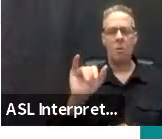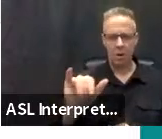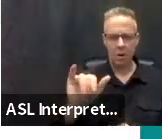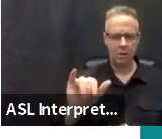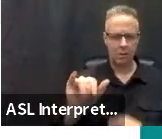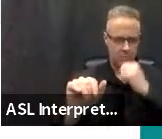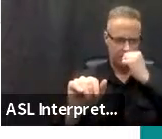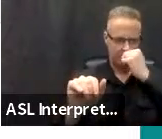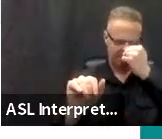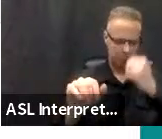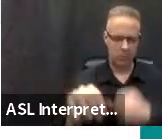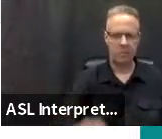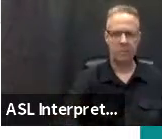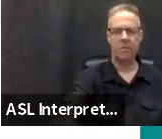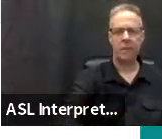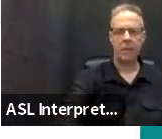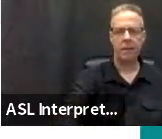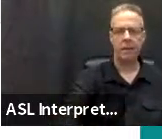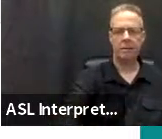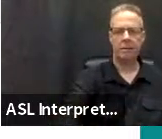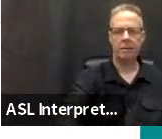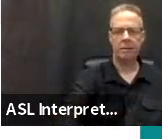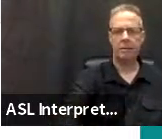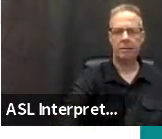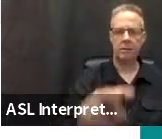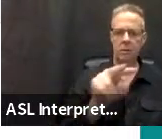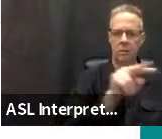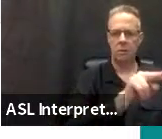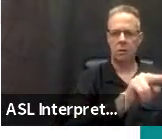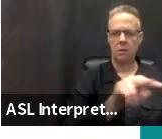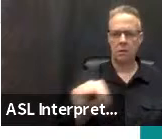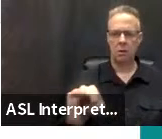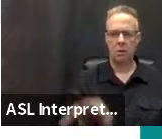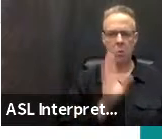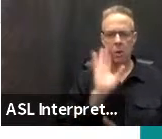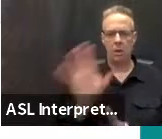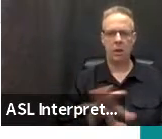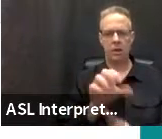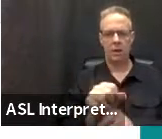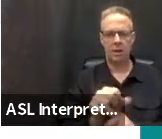can't see the menu, hover your mouse over the bottom middle and you'll see kind of the